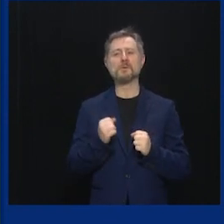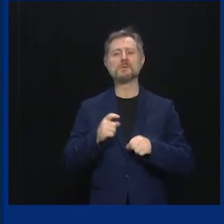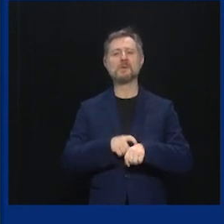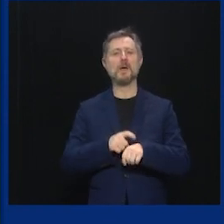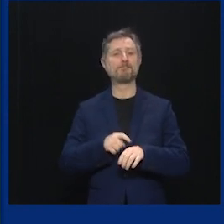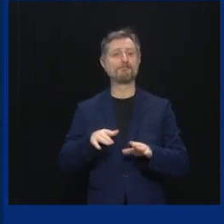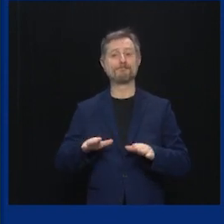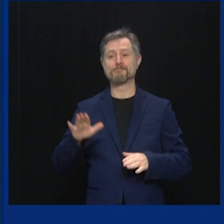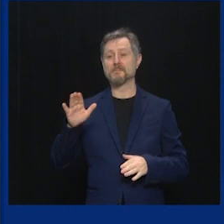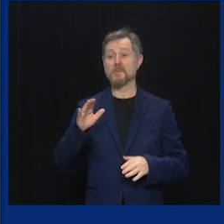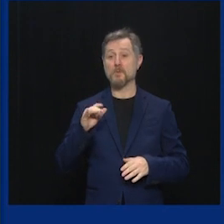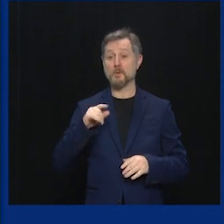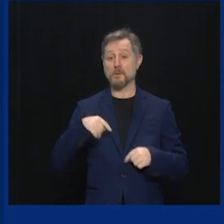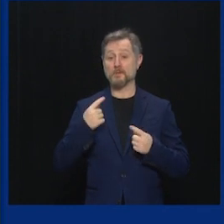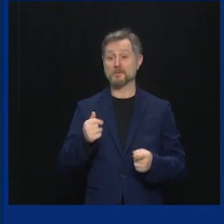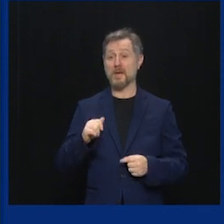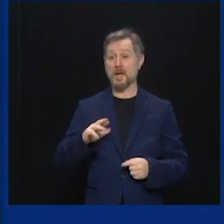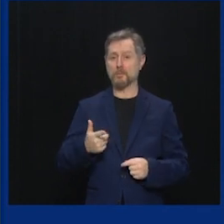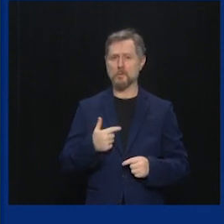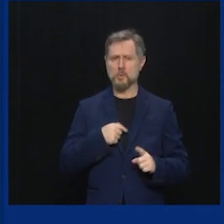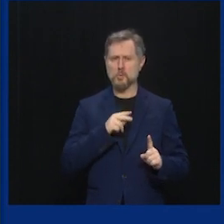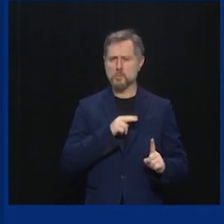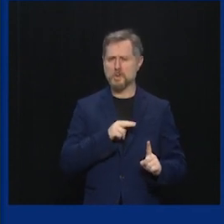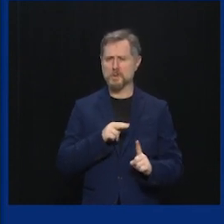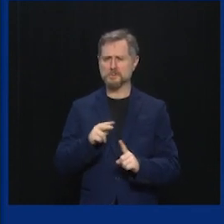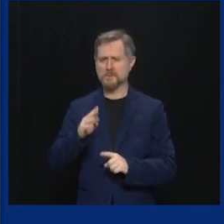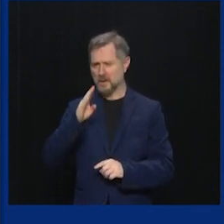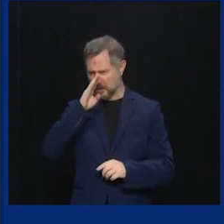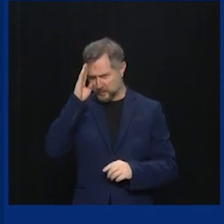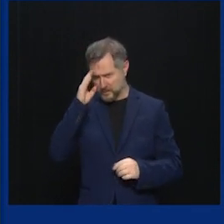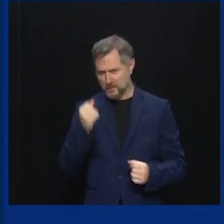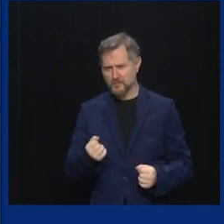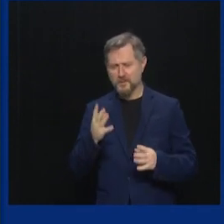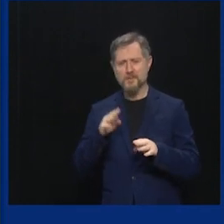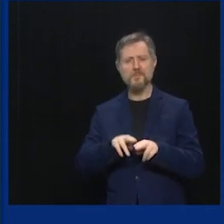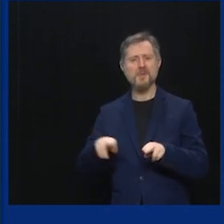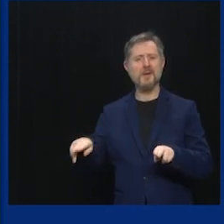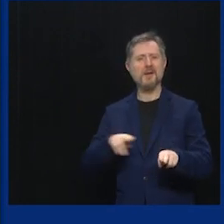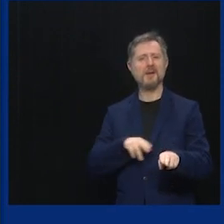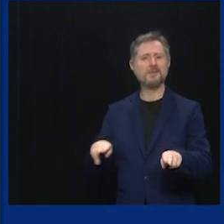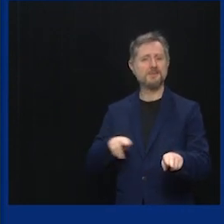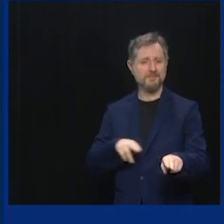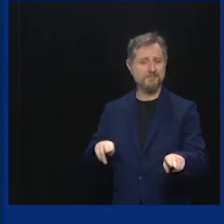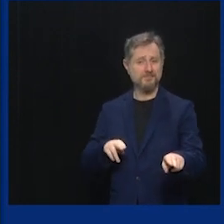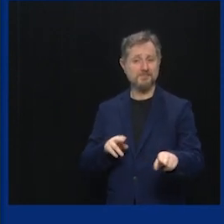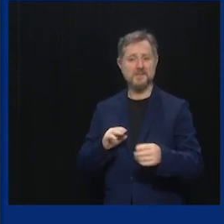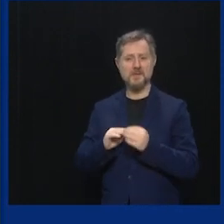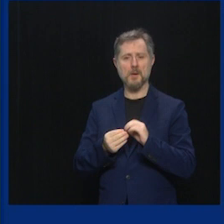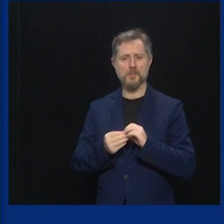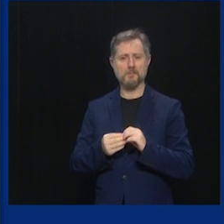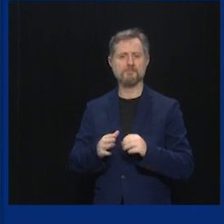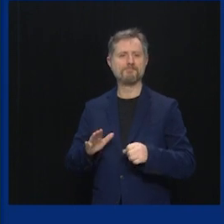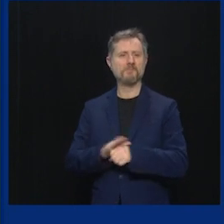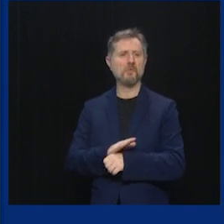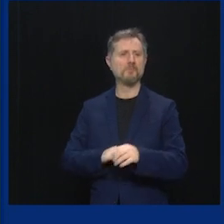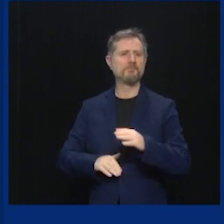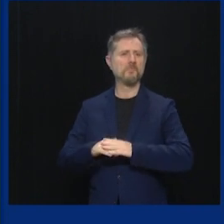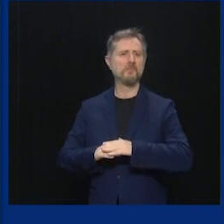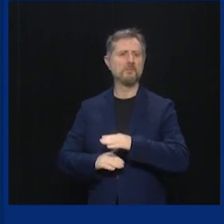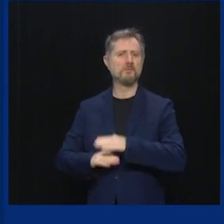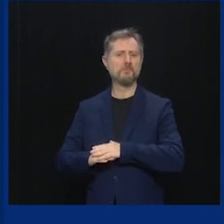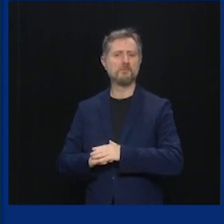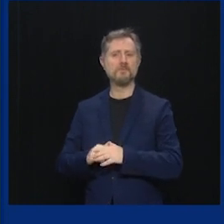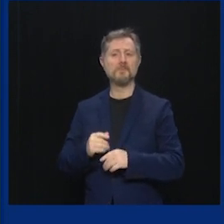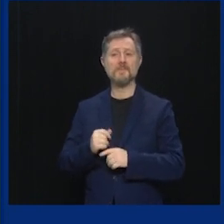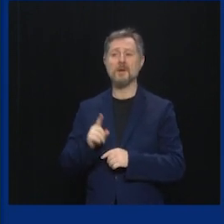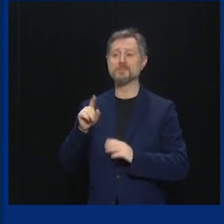Since August, we've been monitoring very closely. The hospital bed capacity has declined. You can see the numbers here. Particularly the difference between upstate and